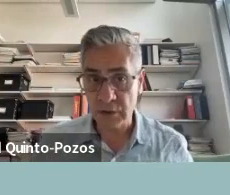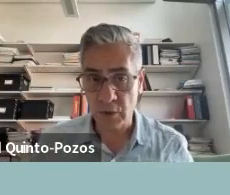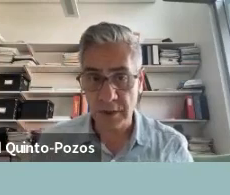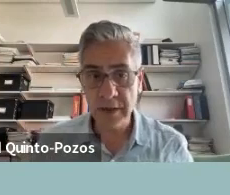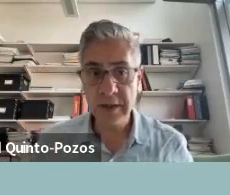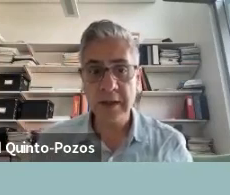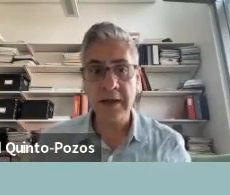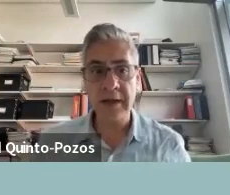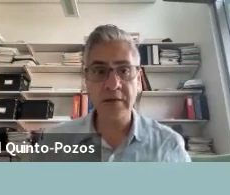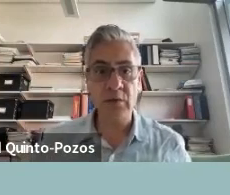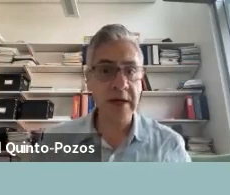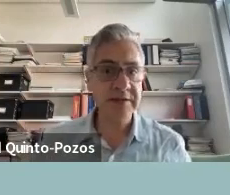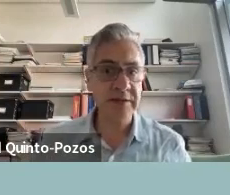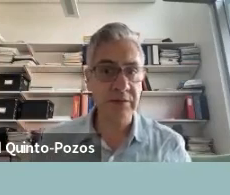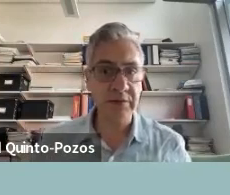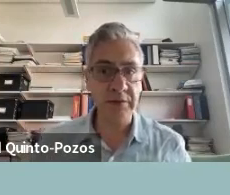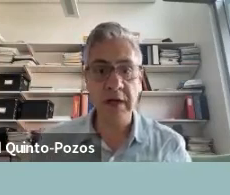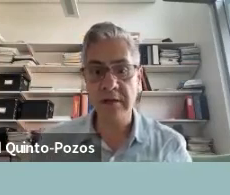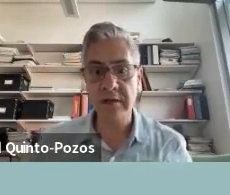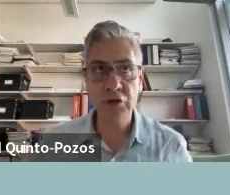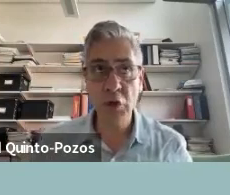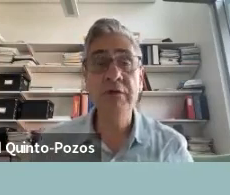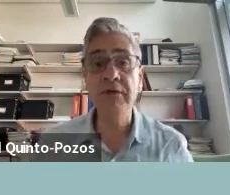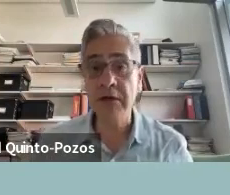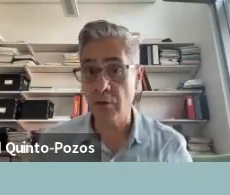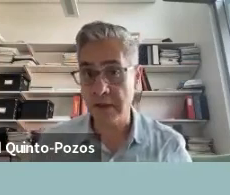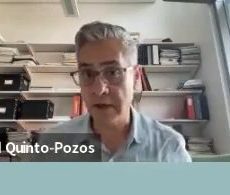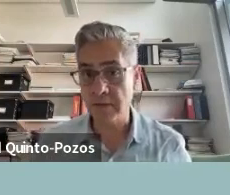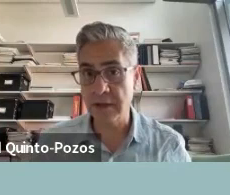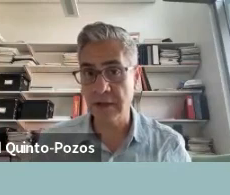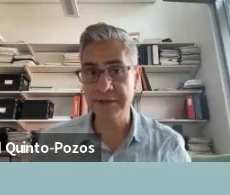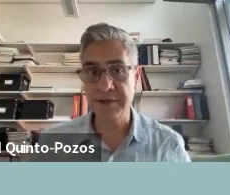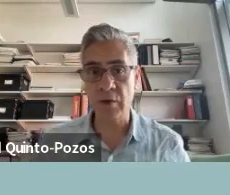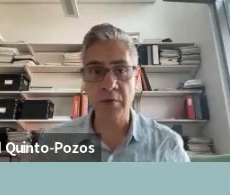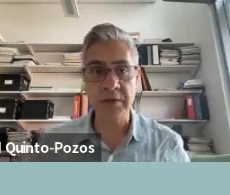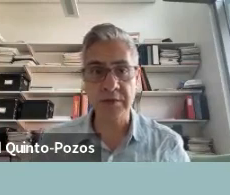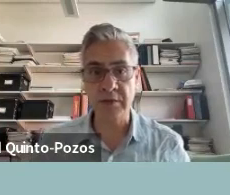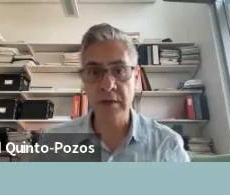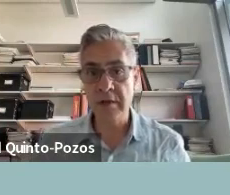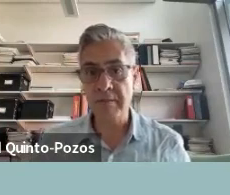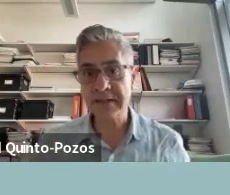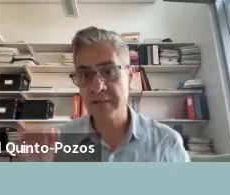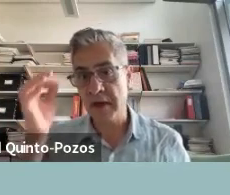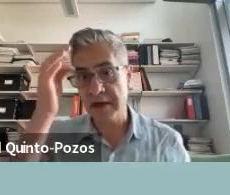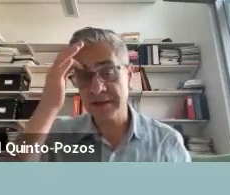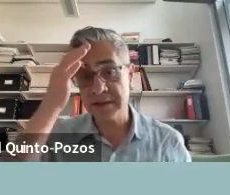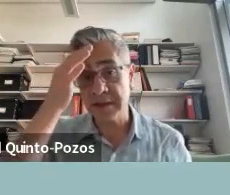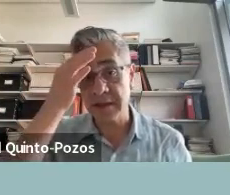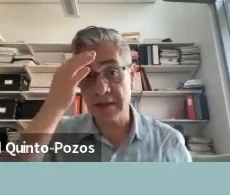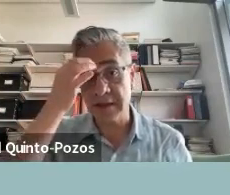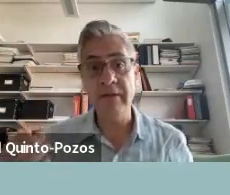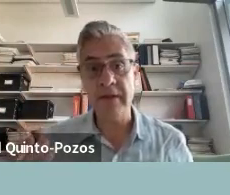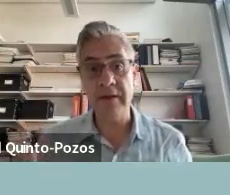is being recorded, and we ask you to not show your video right now because we're hoping to